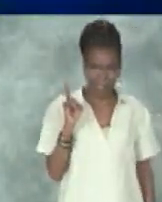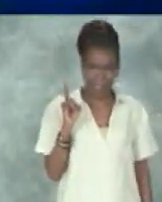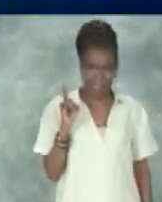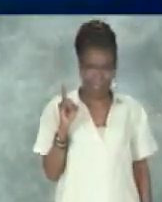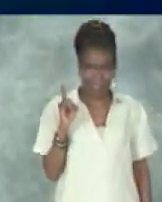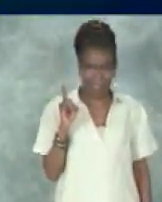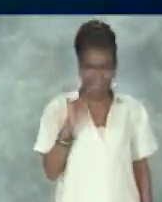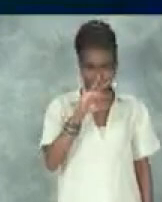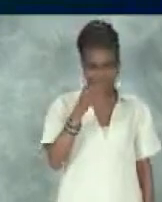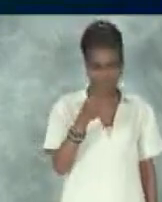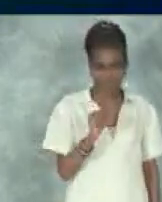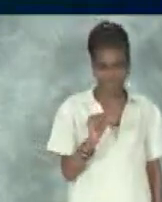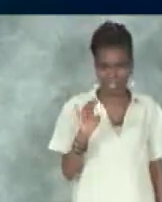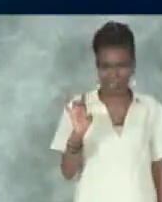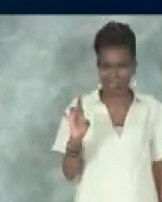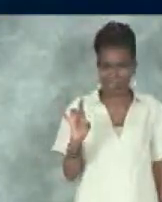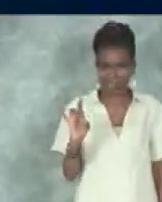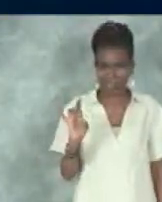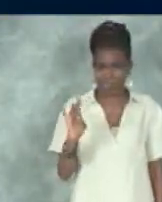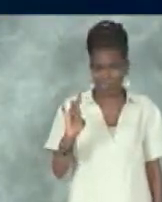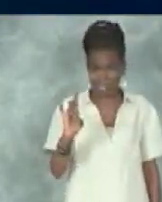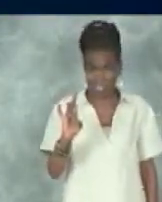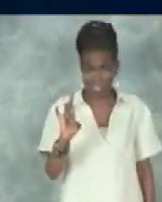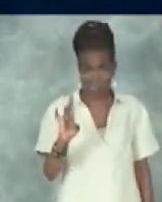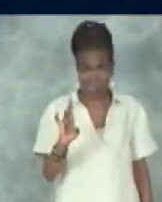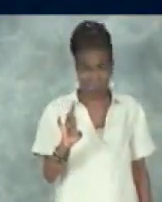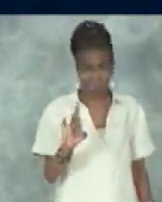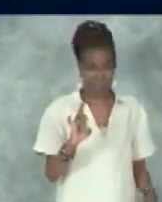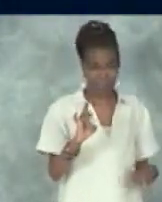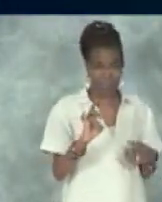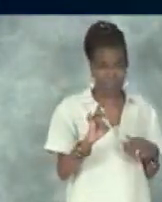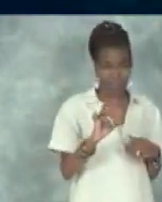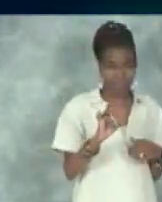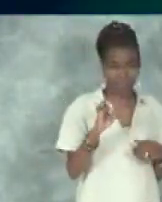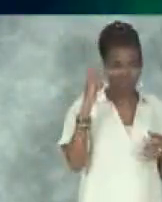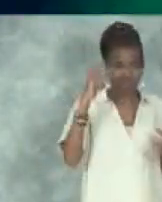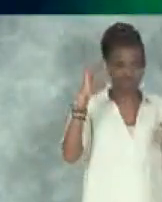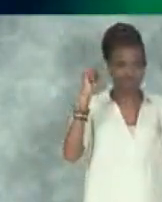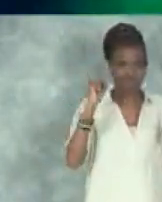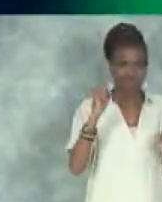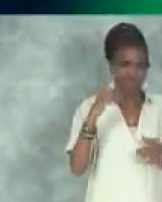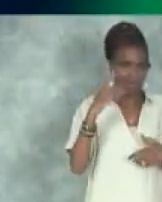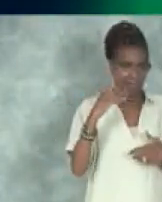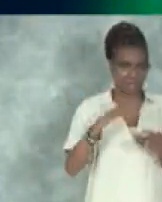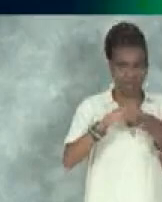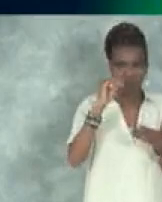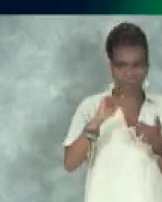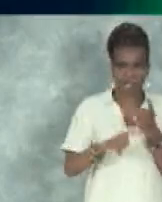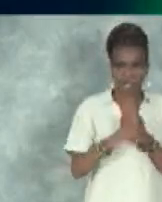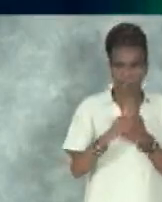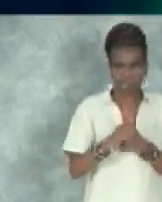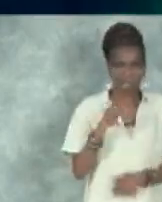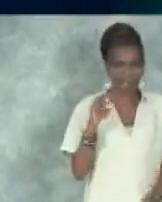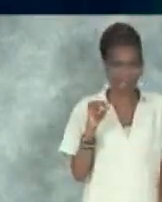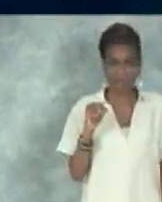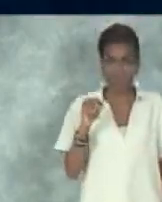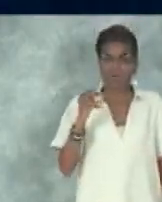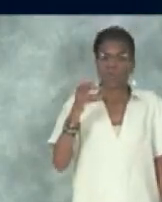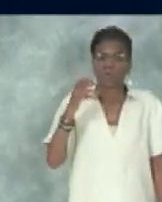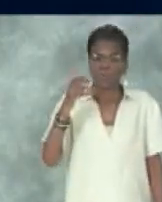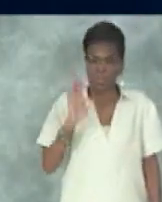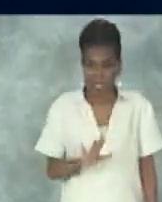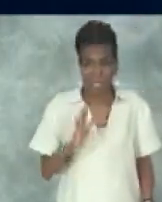on January 7th when Donald Trump learned how dangerous it was. God already knew. And you need to